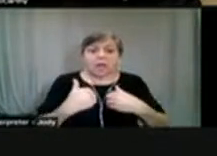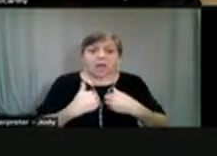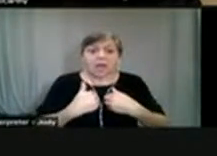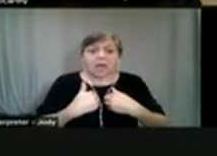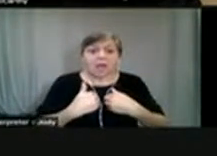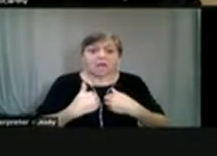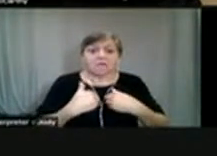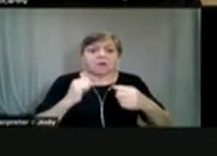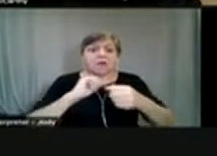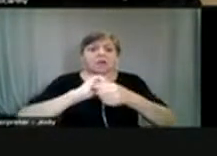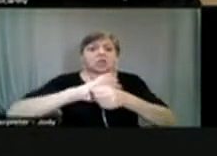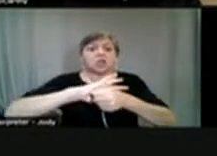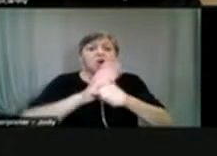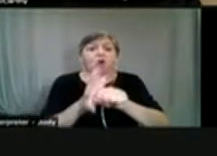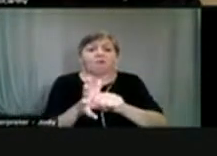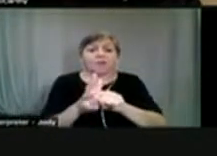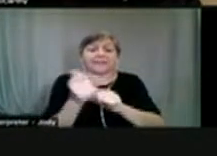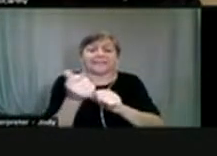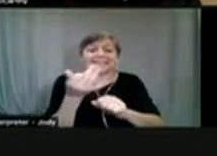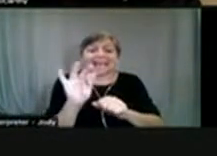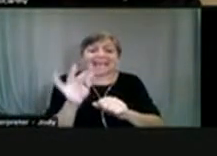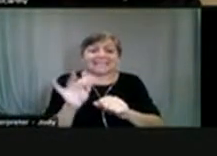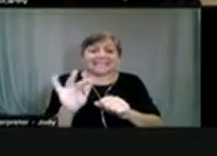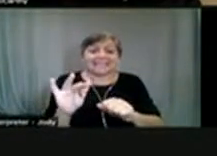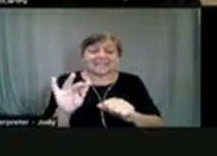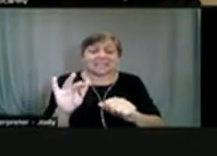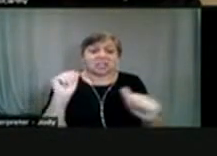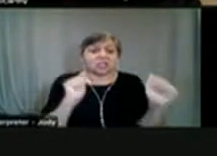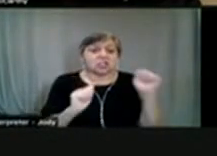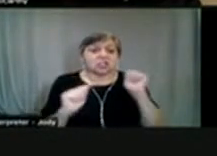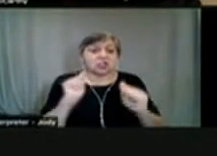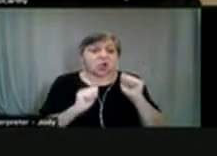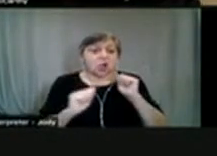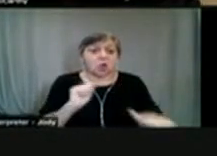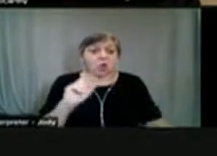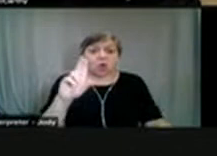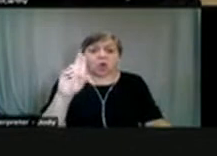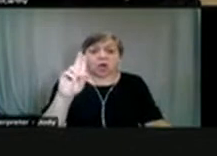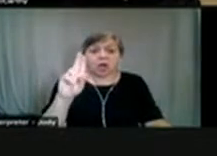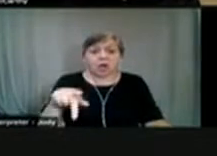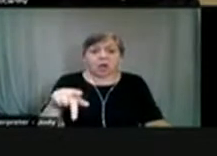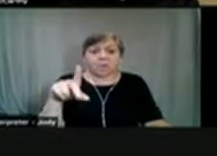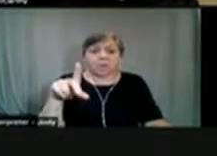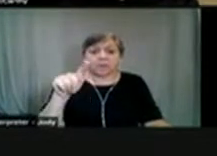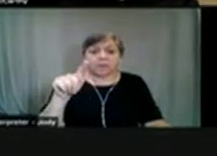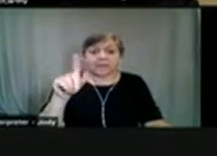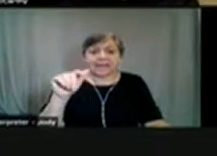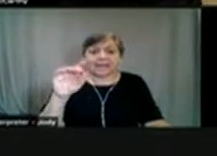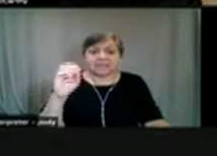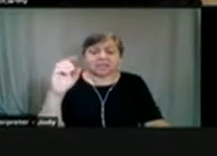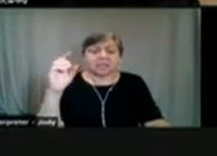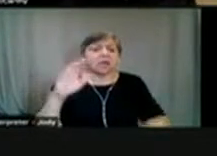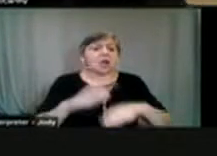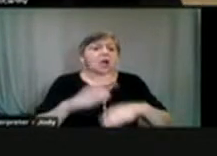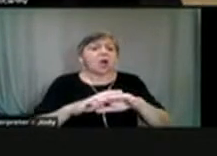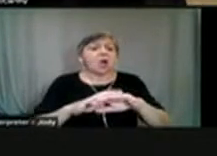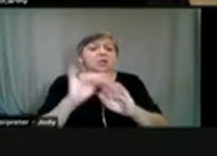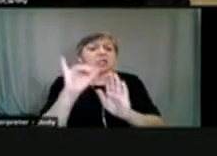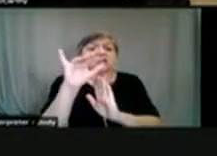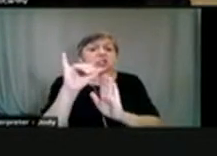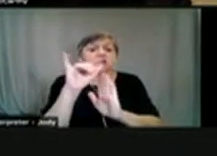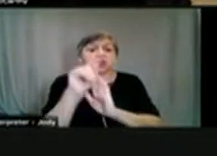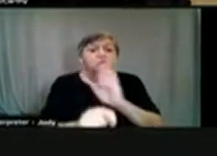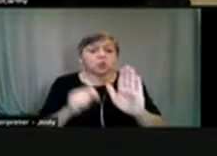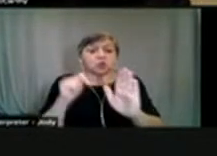update Monday night at 6 p.m., which you can tune in on the City of Malden's YouTube channel or on